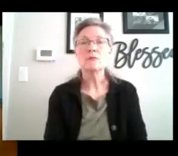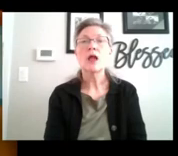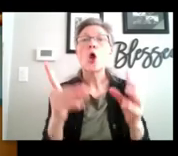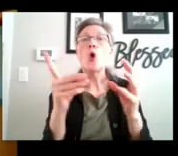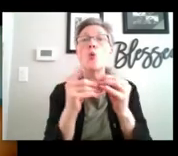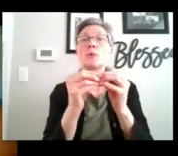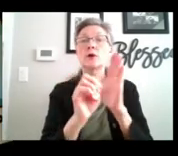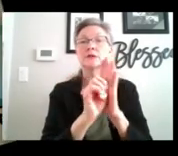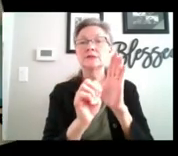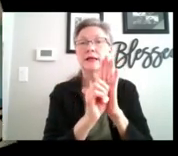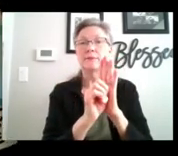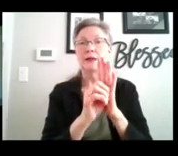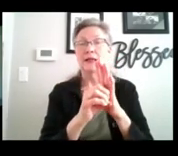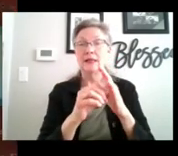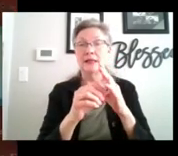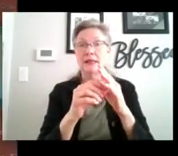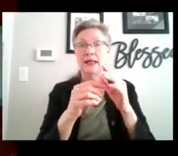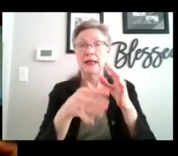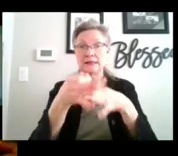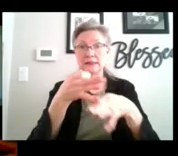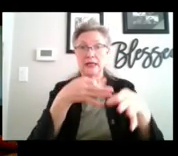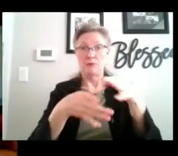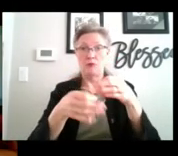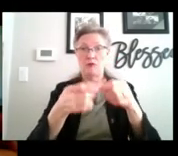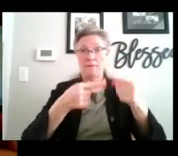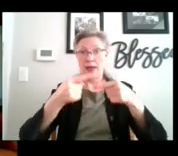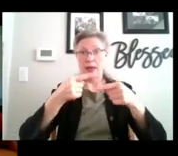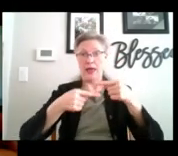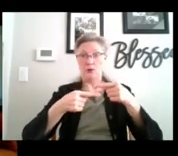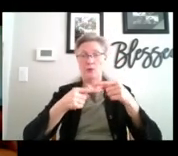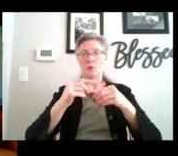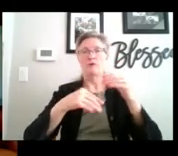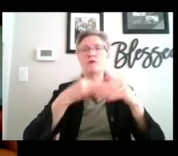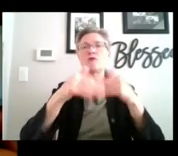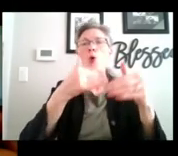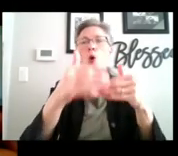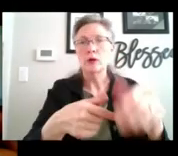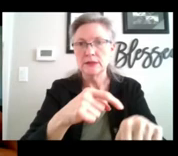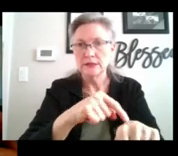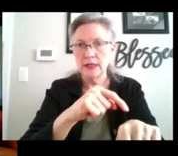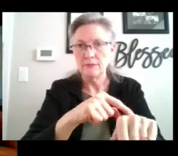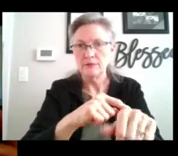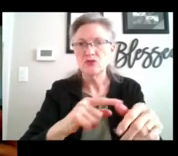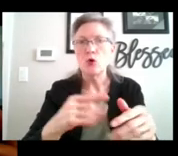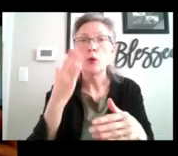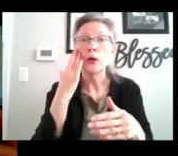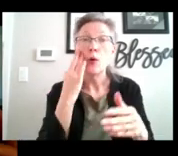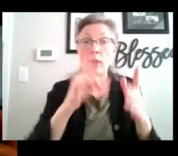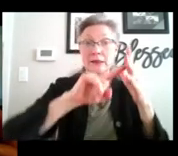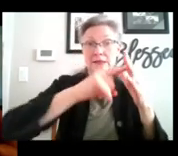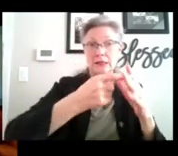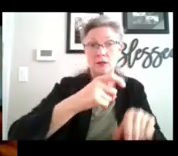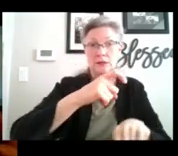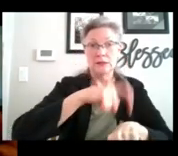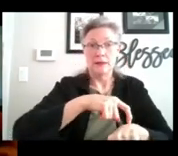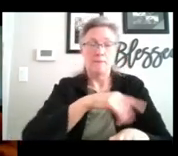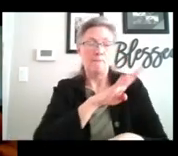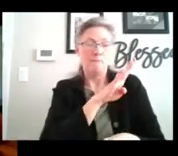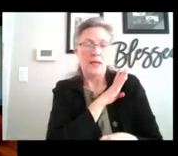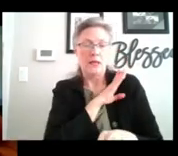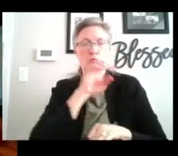example. And this time, instead of moving back in time, you're going to be asked to be moving forward. It's going to give you that start time. So Ben started riding his bike